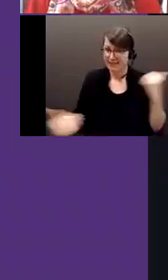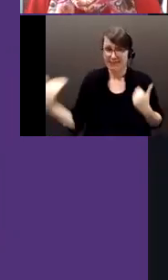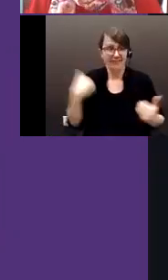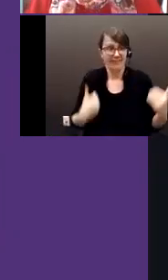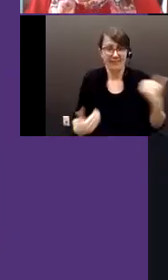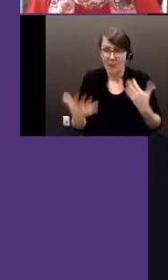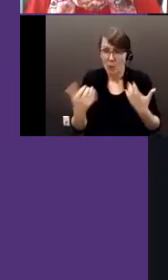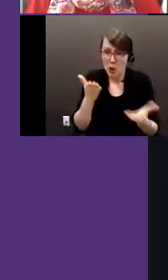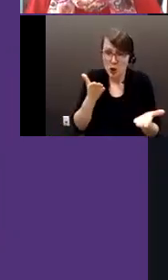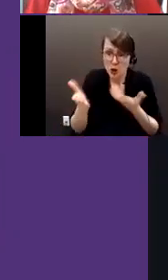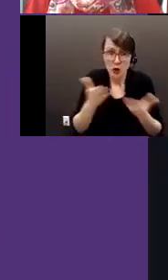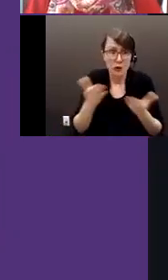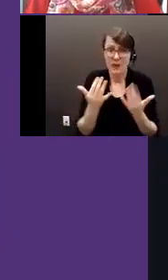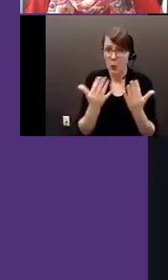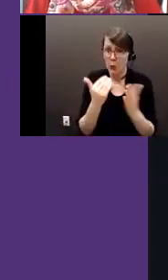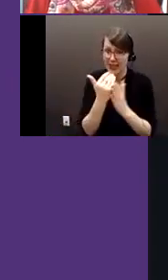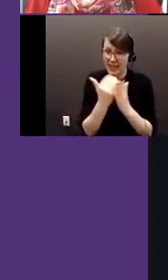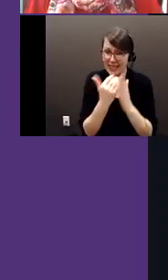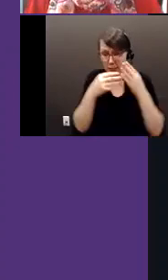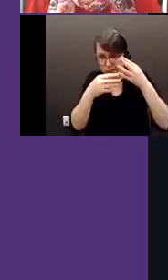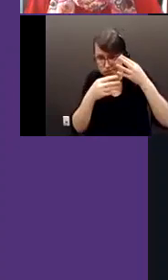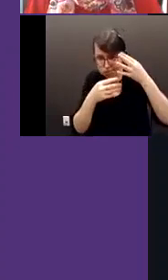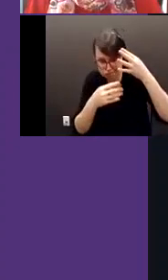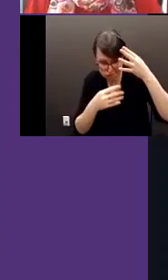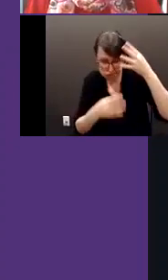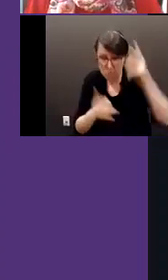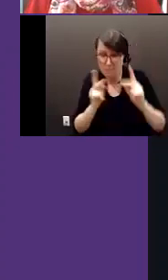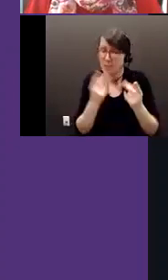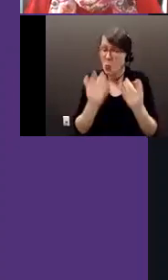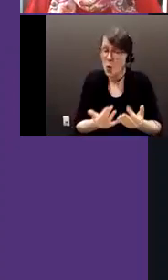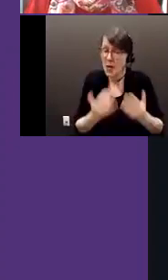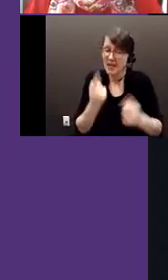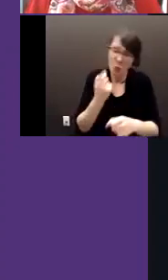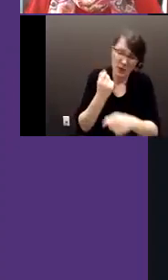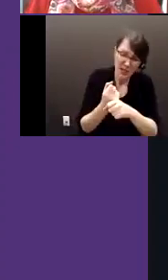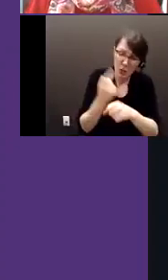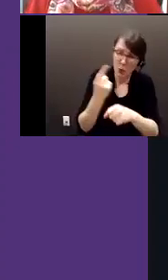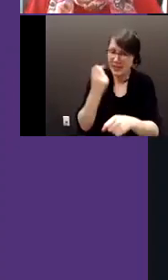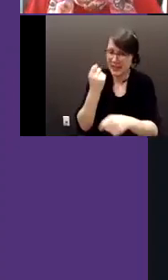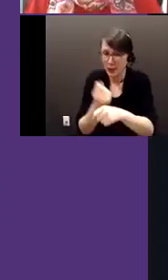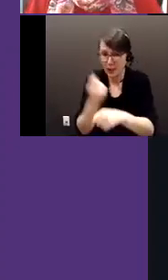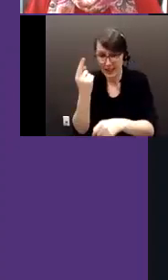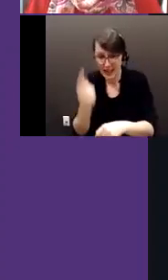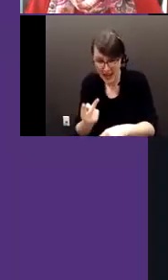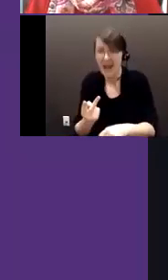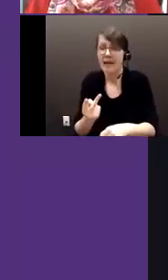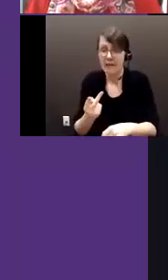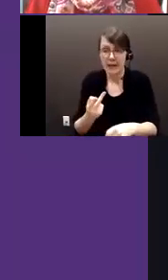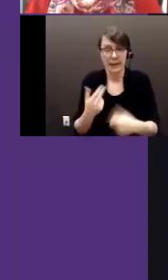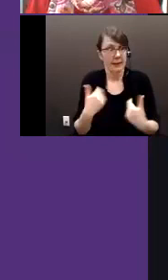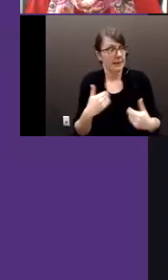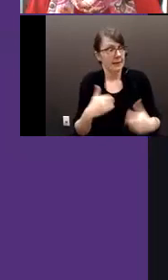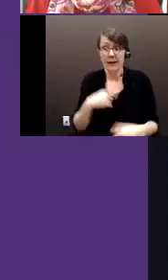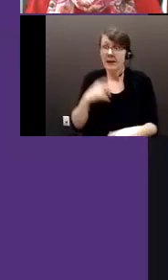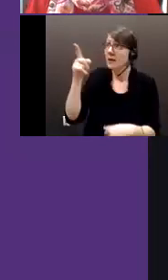list for upwards of a year to a year and a half, our funder essentially came in and said, You can't continue to